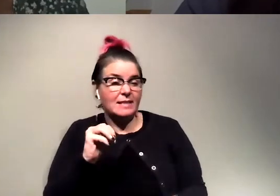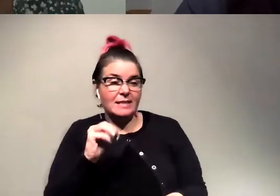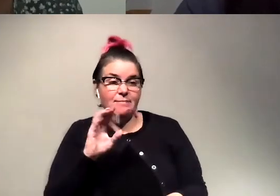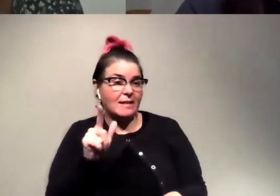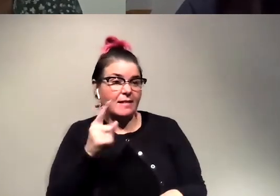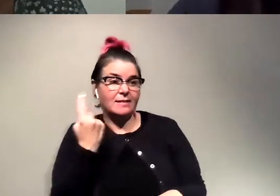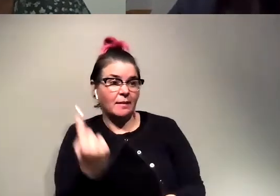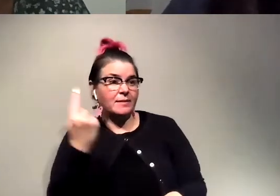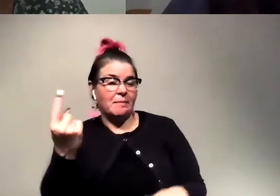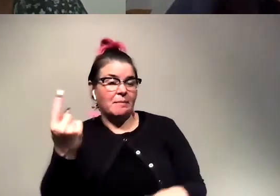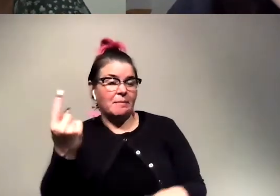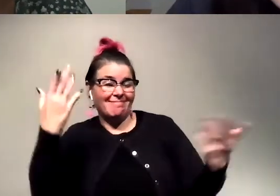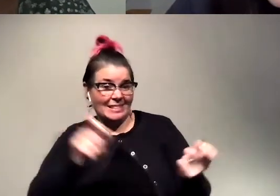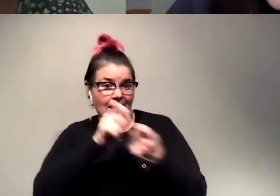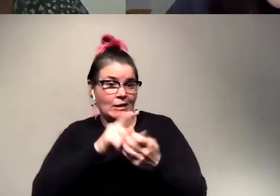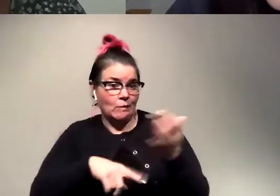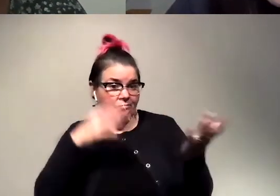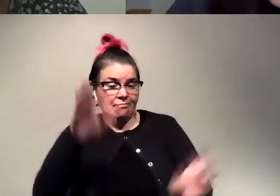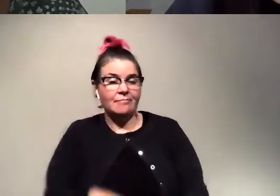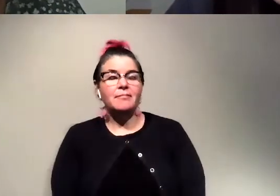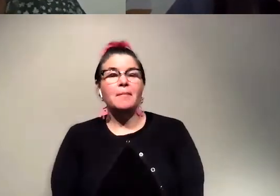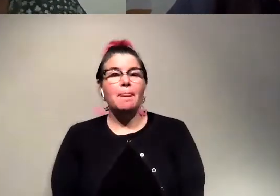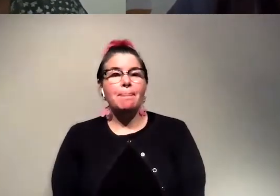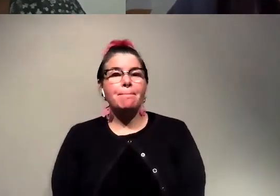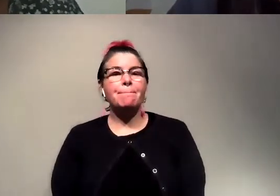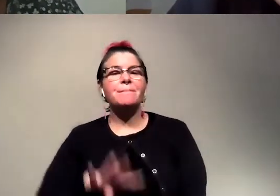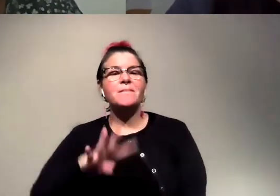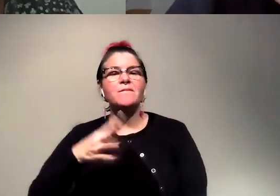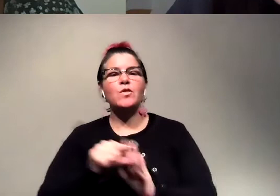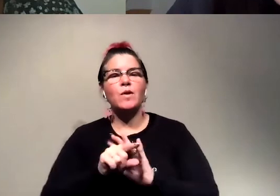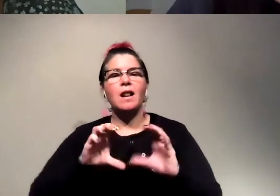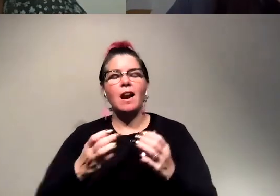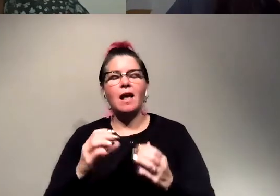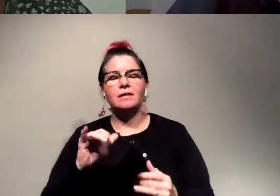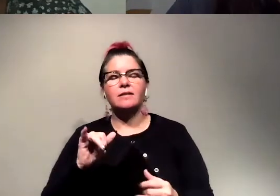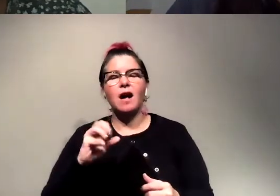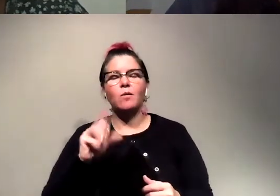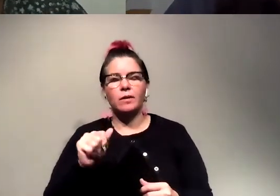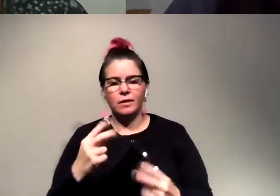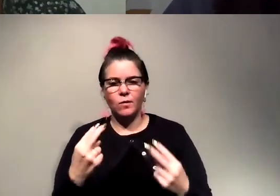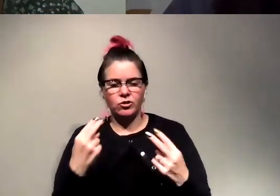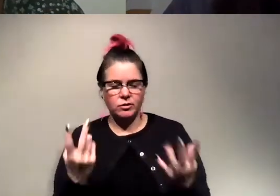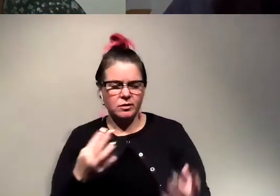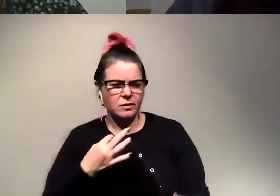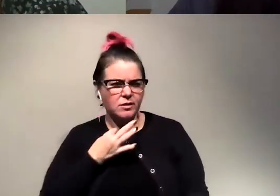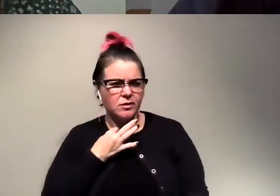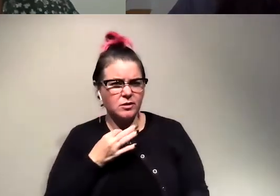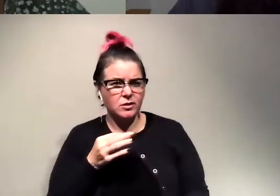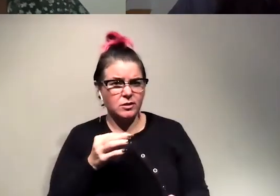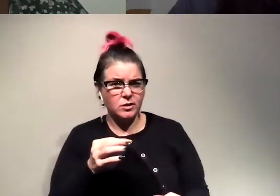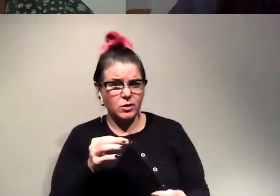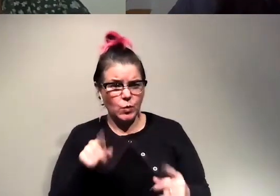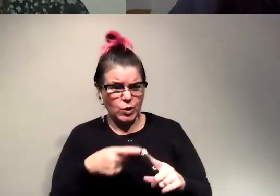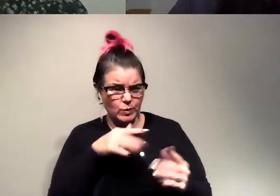anything. Yeah. Cool. So a 4th grade class from Iowa wants to know, do you have to hurt the lizards to study them?